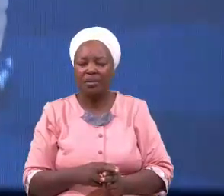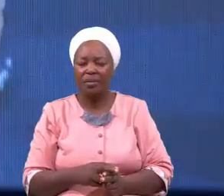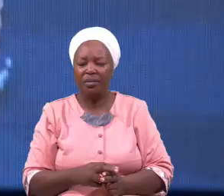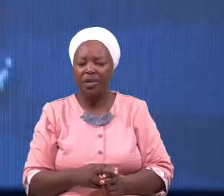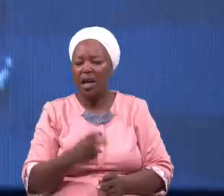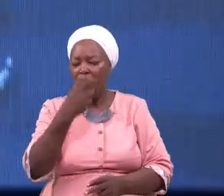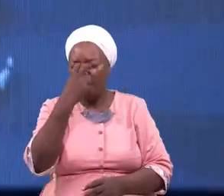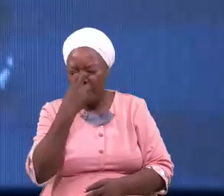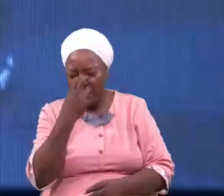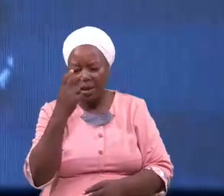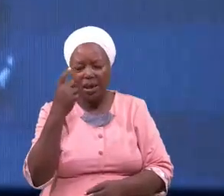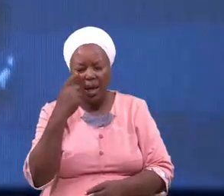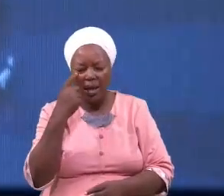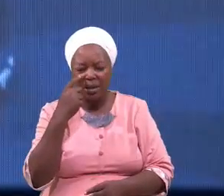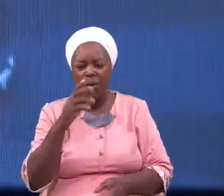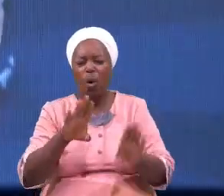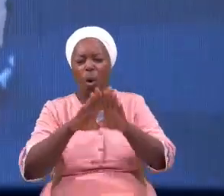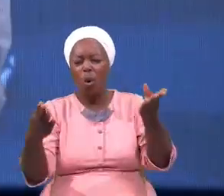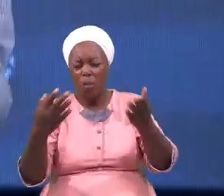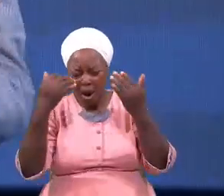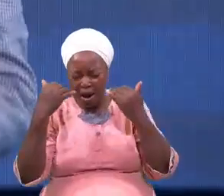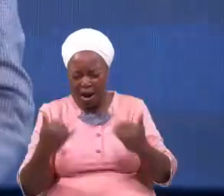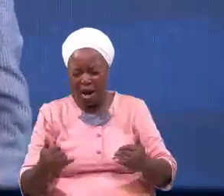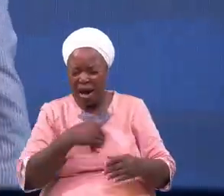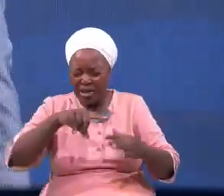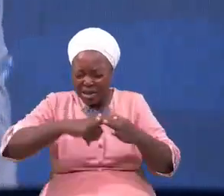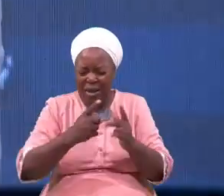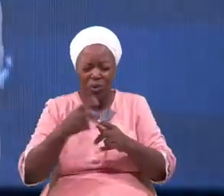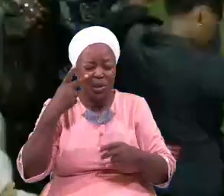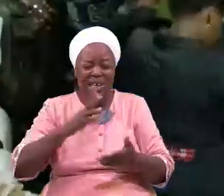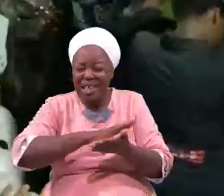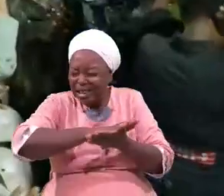Blind eyes open now and begin to see clearly.